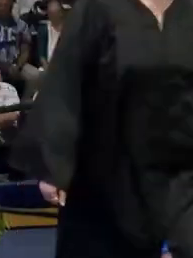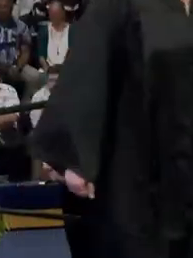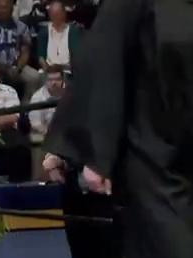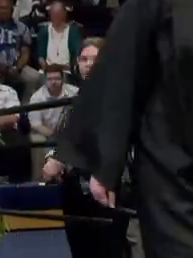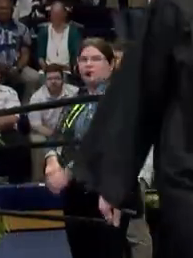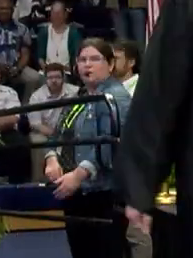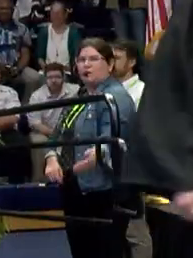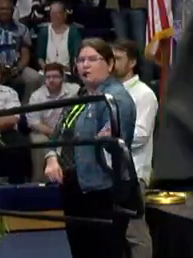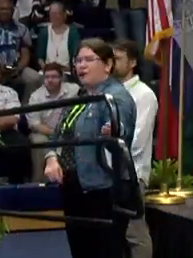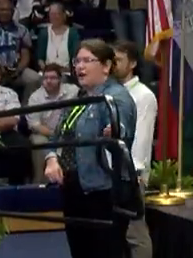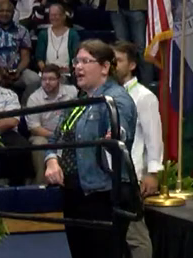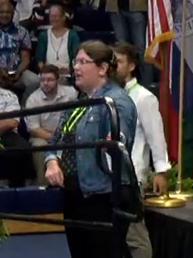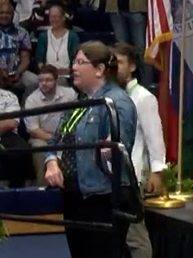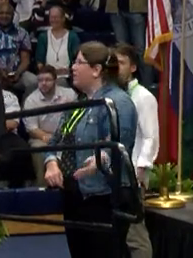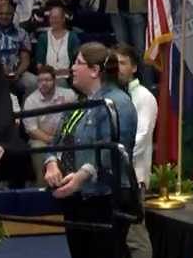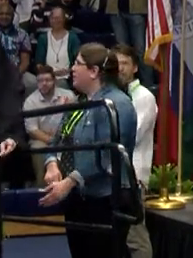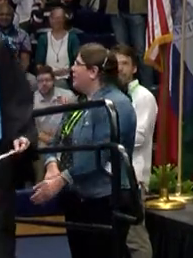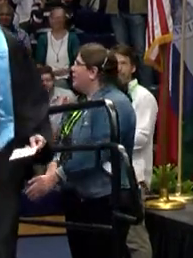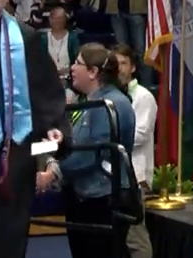Margaret Curtis.